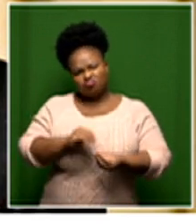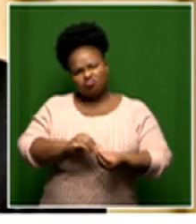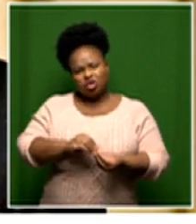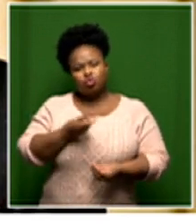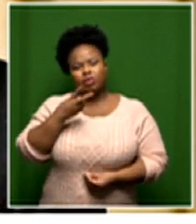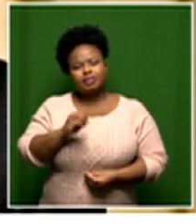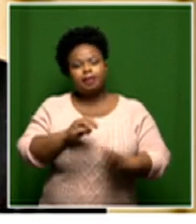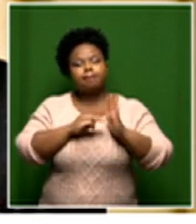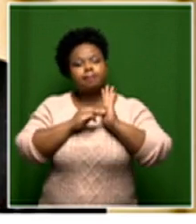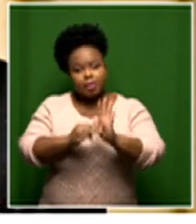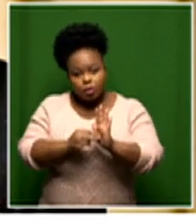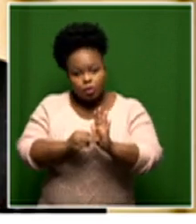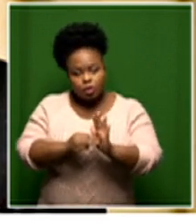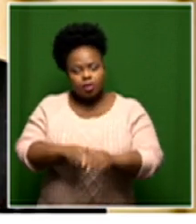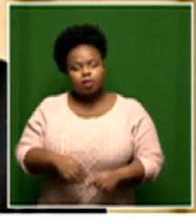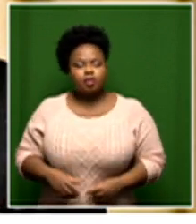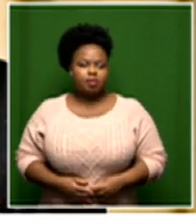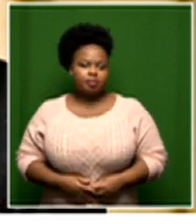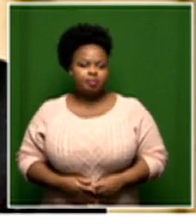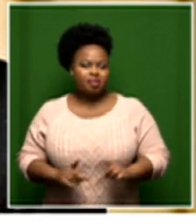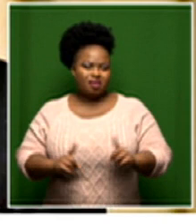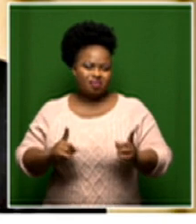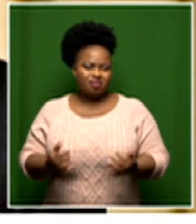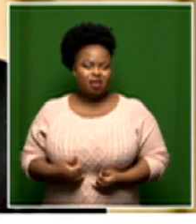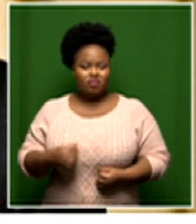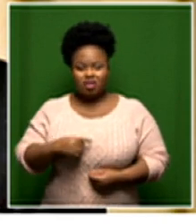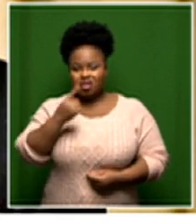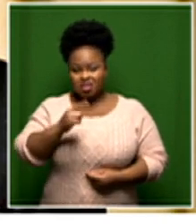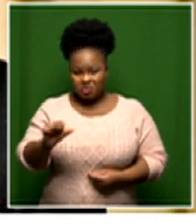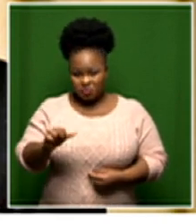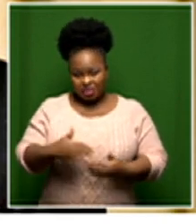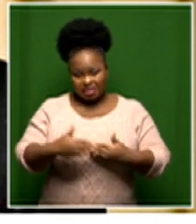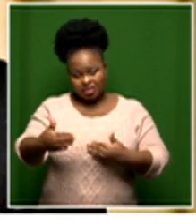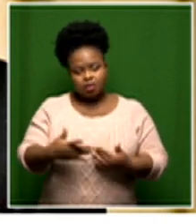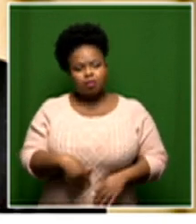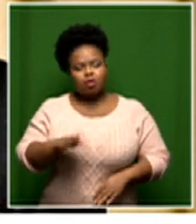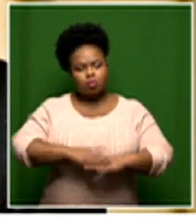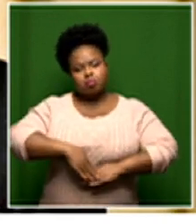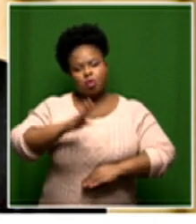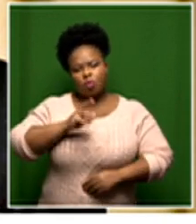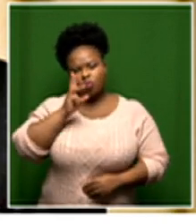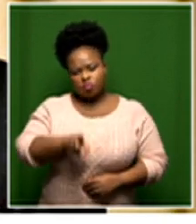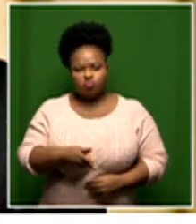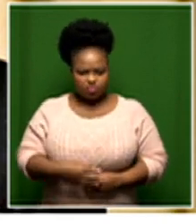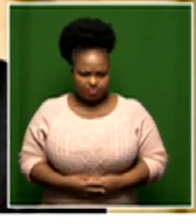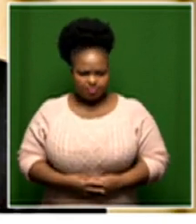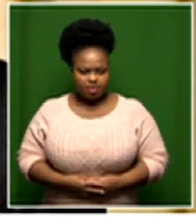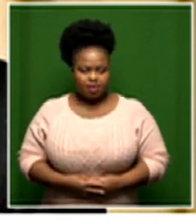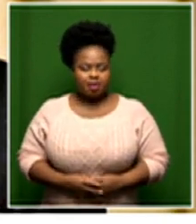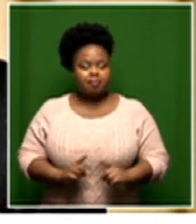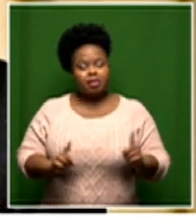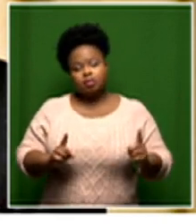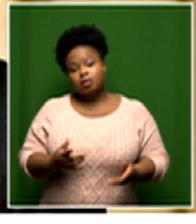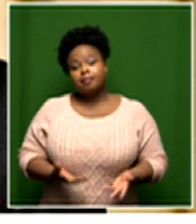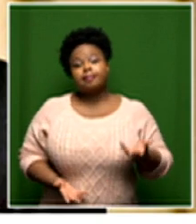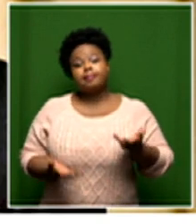20 million the President spoke about. But in fact, in the next week or so, the numbers will be much higher. And only once